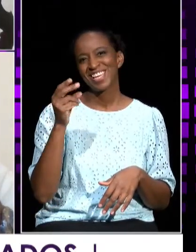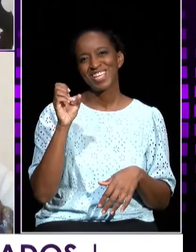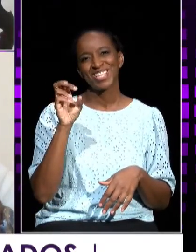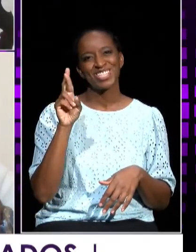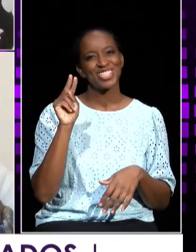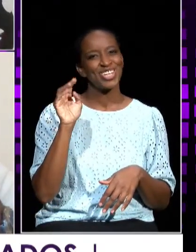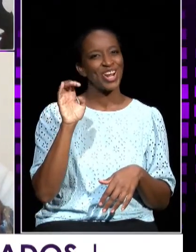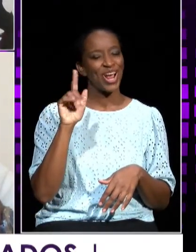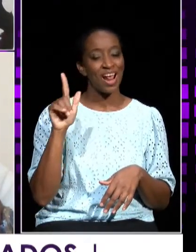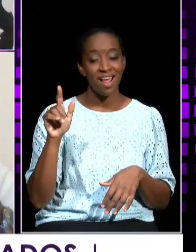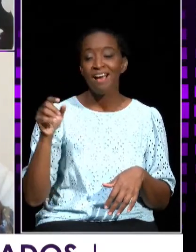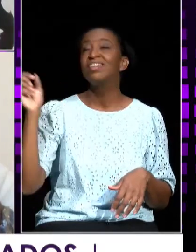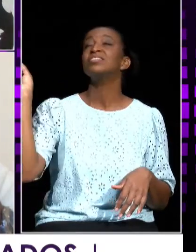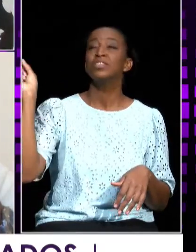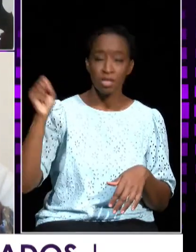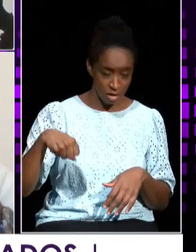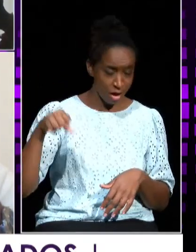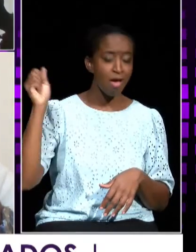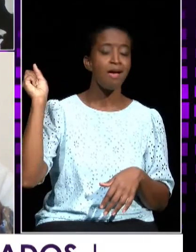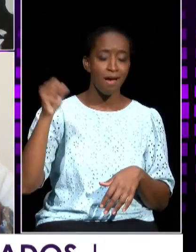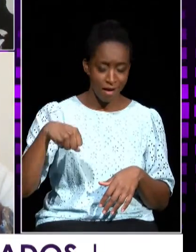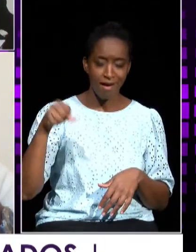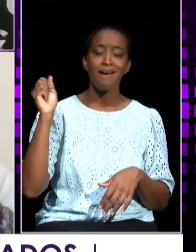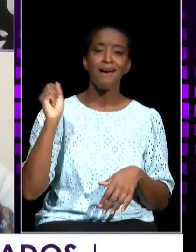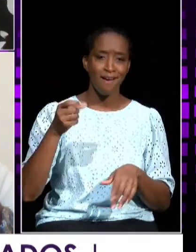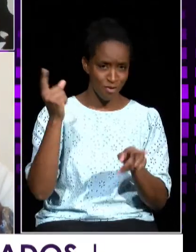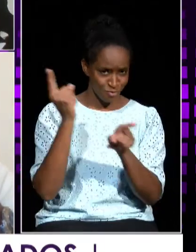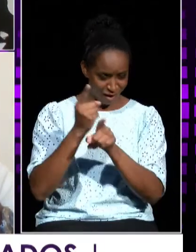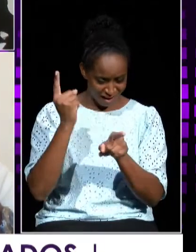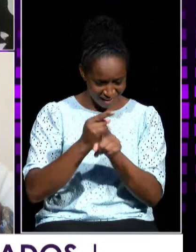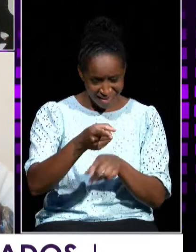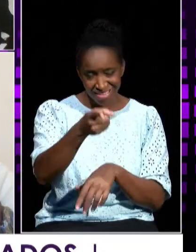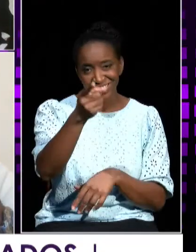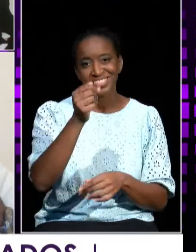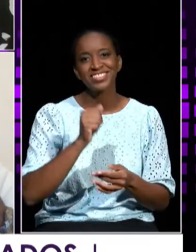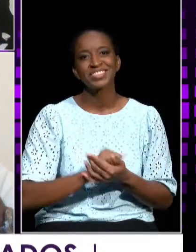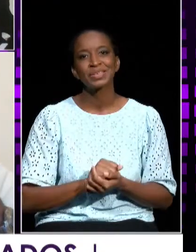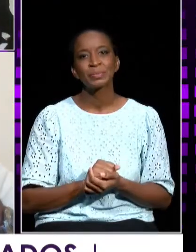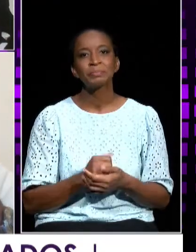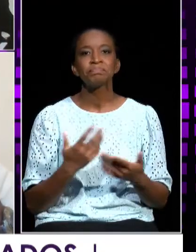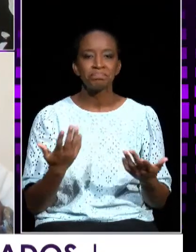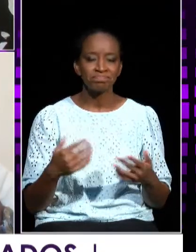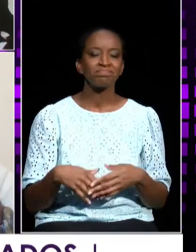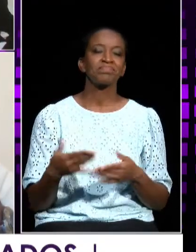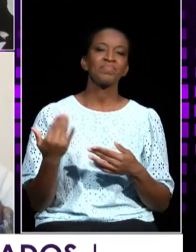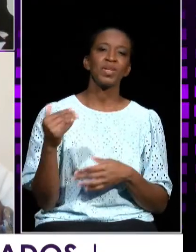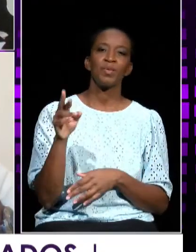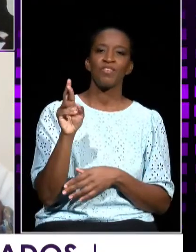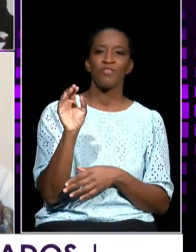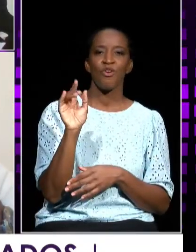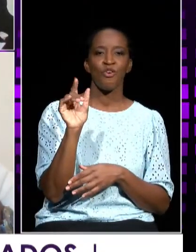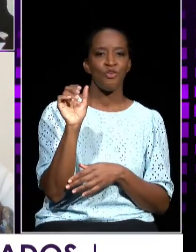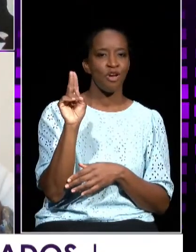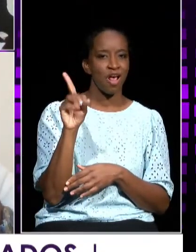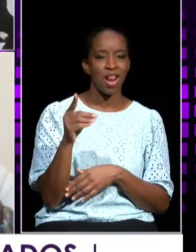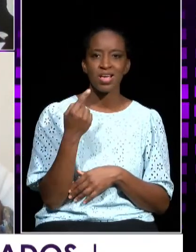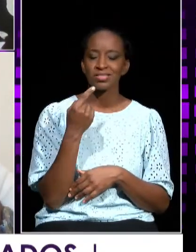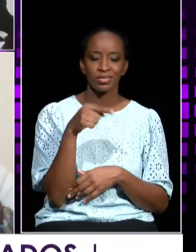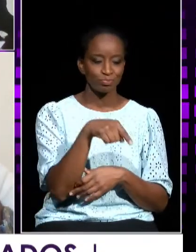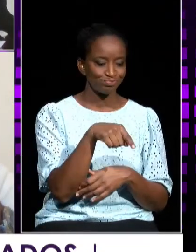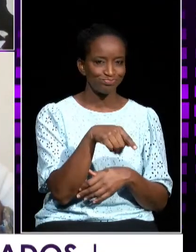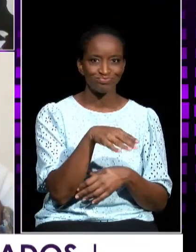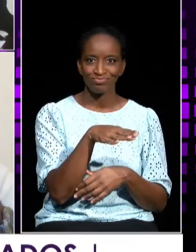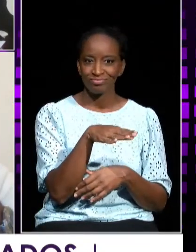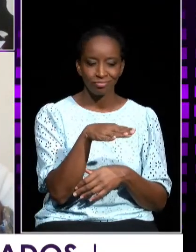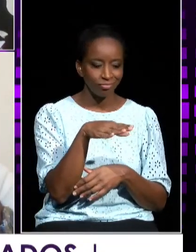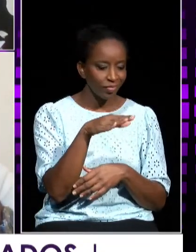of, Roland has already painted the picture for us. The child has done something, immediately you administer